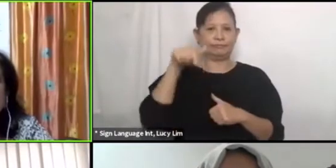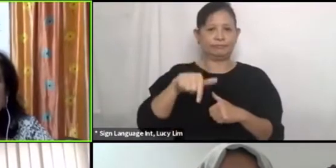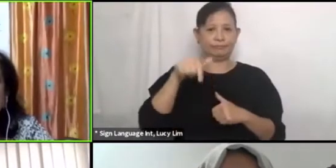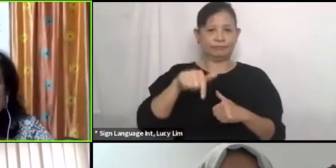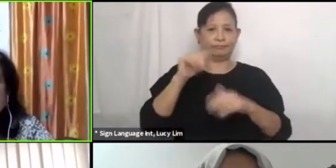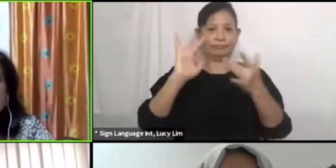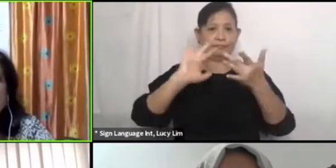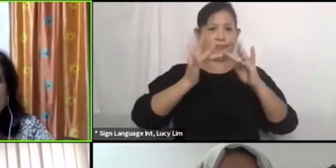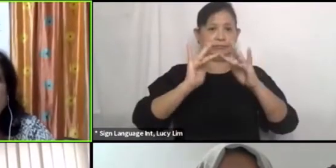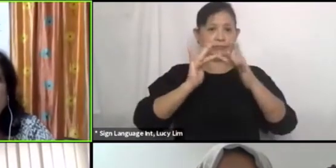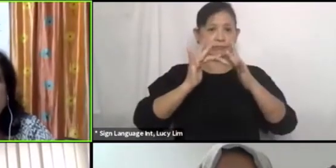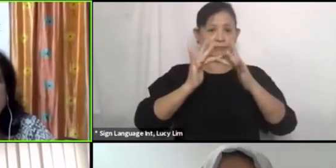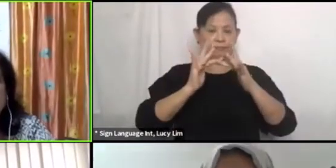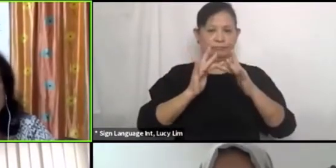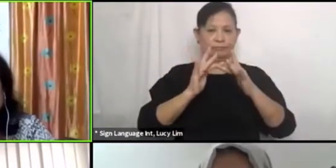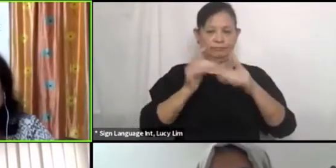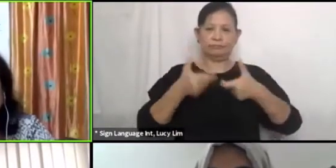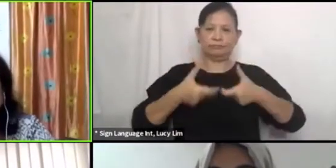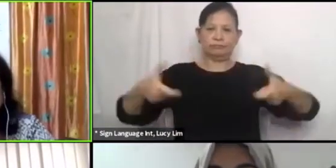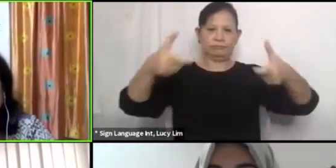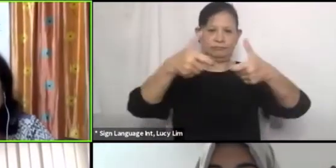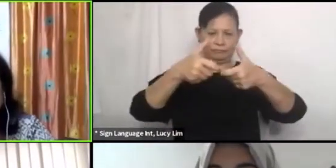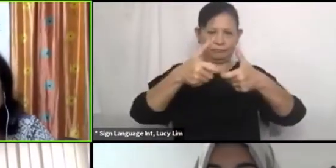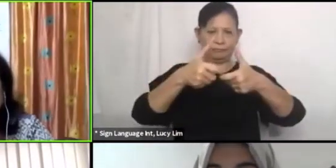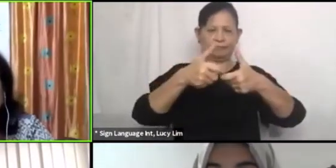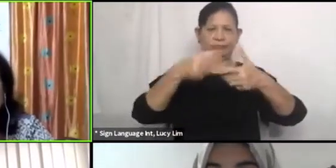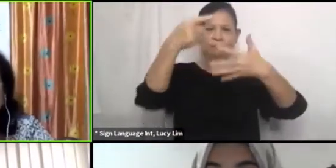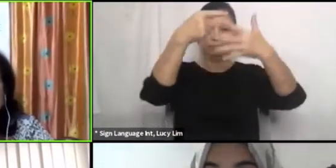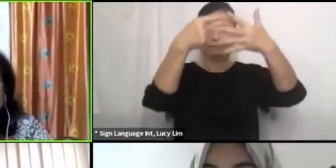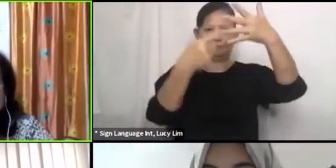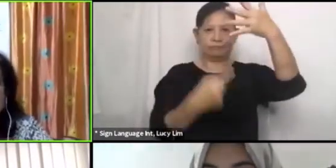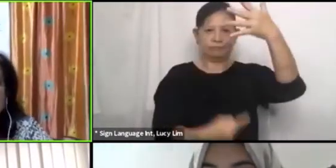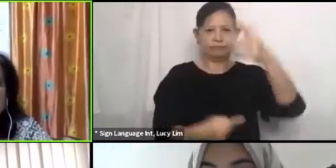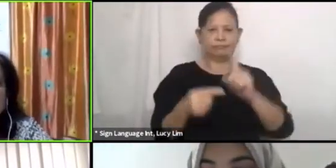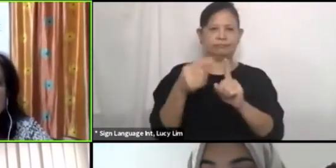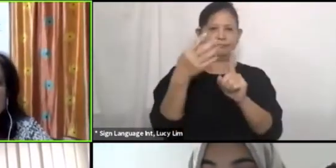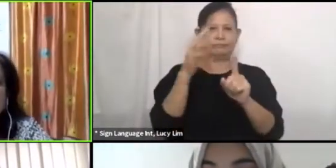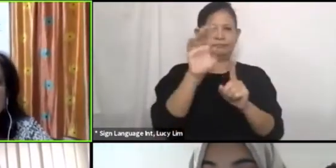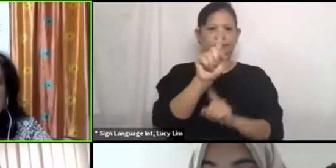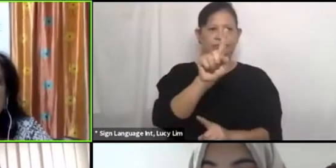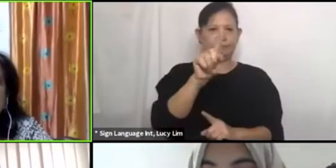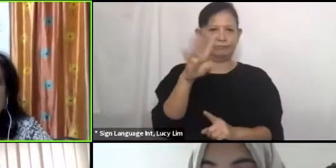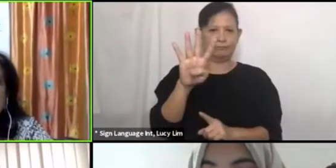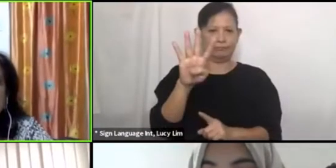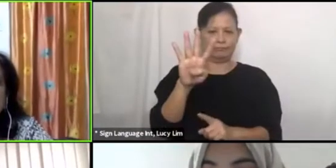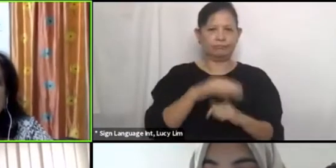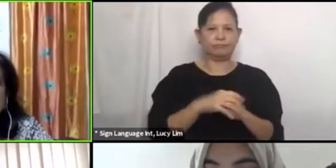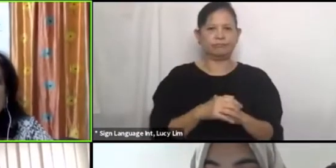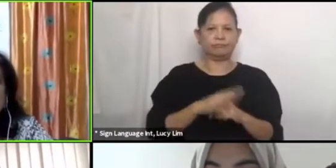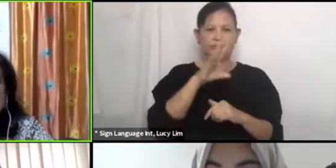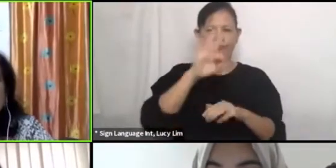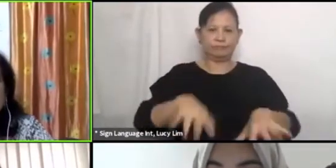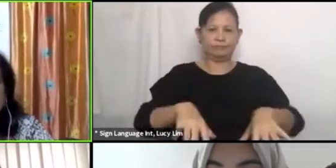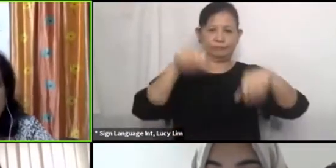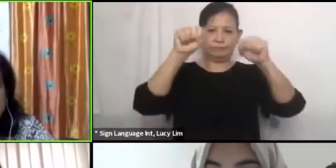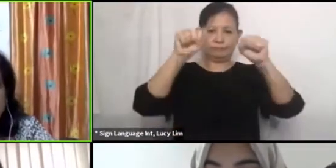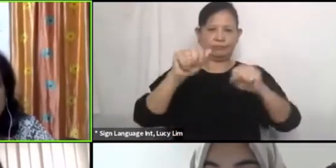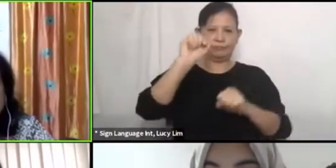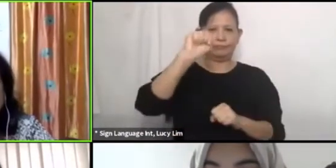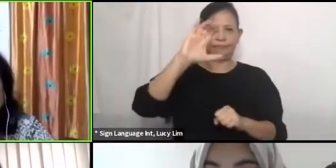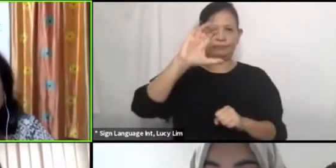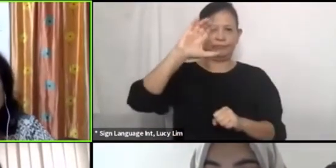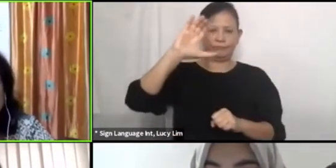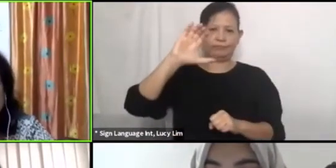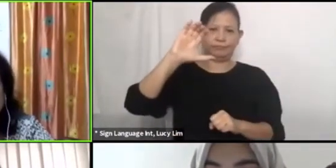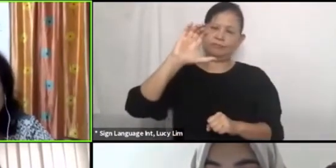comprising 14 thematic sessions, is being co-hosted by APCR SHR 10, Reproductive